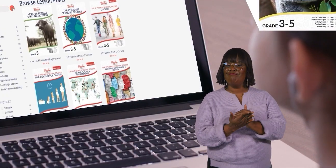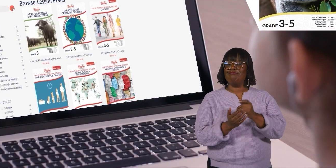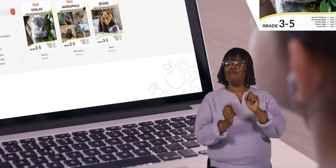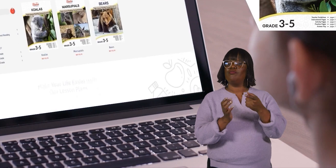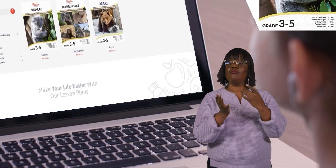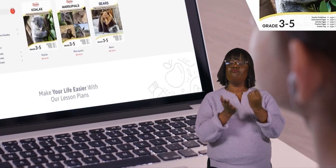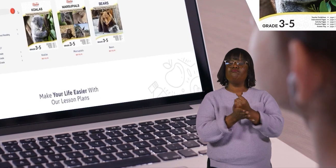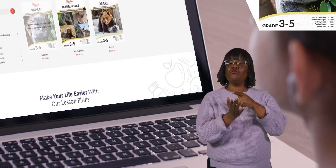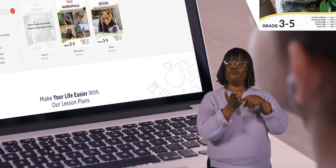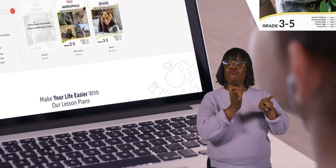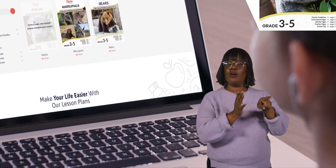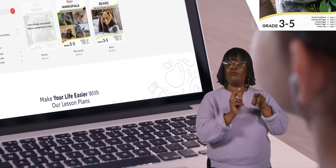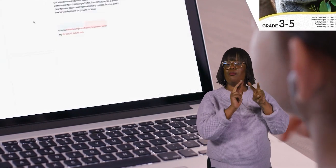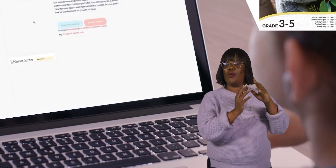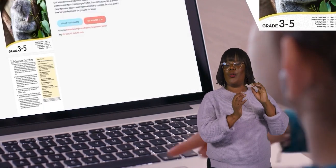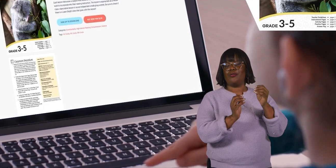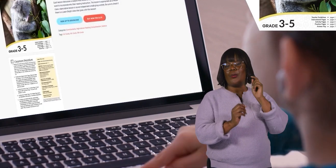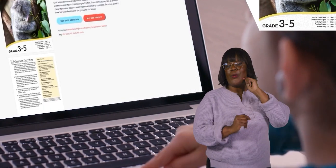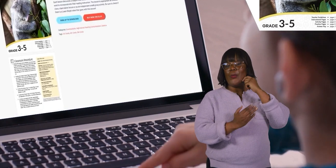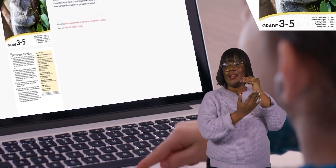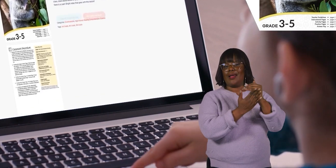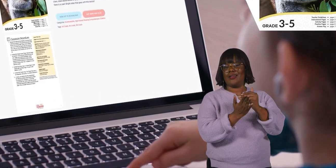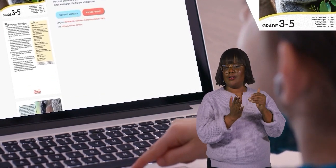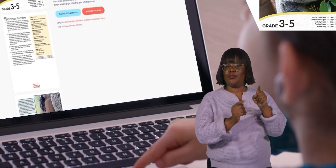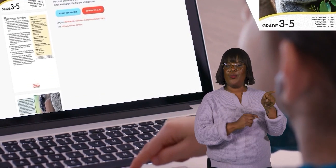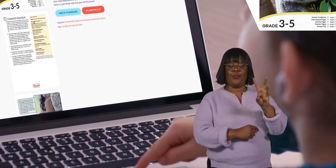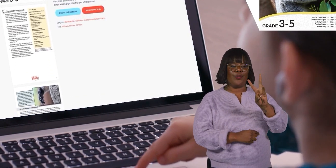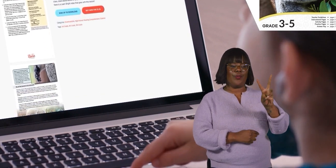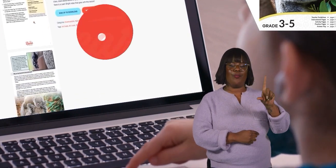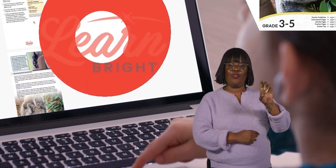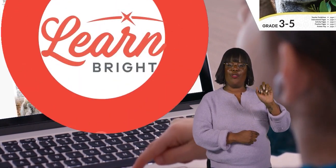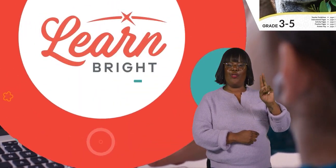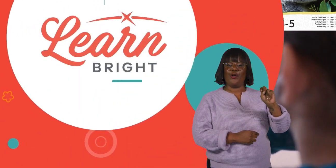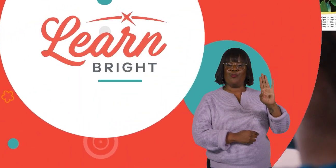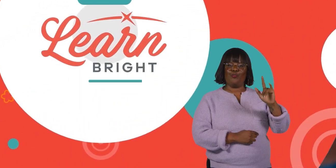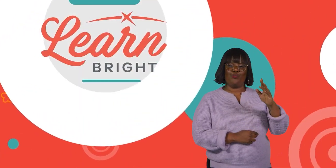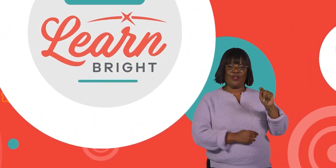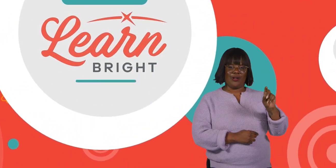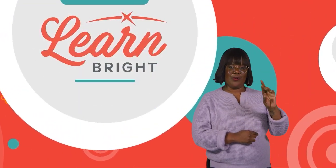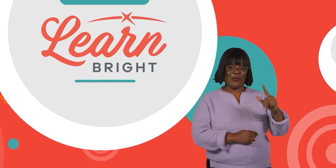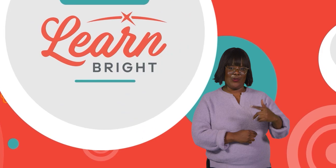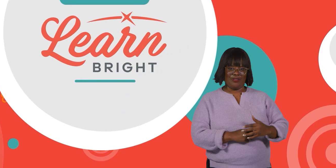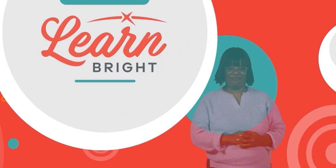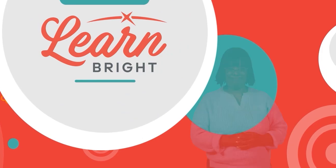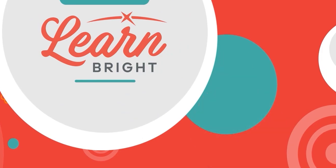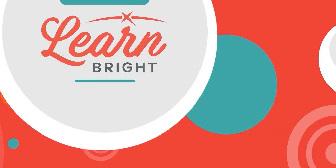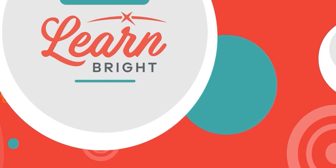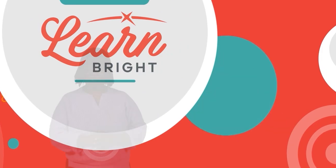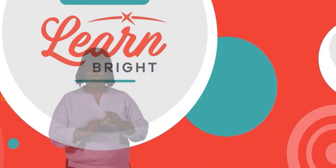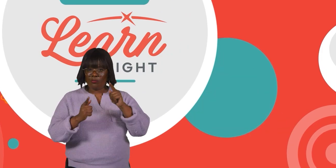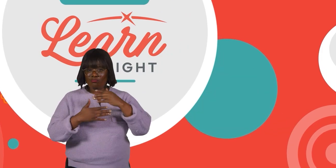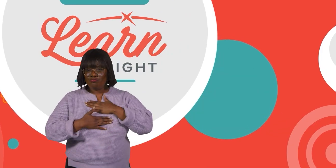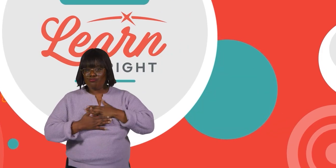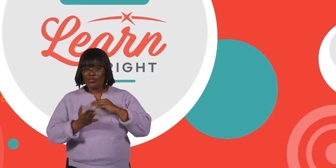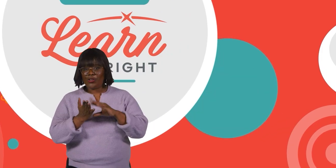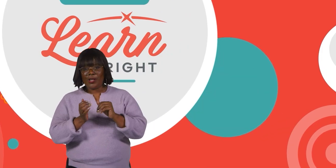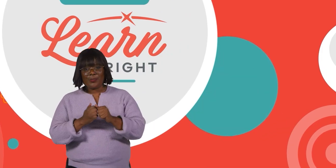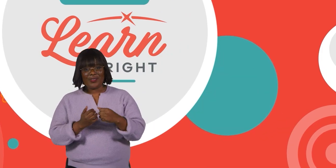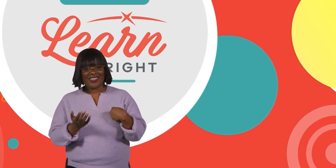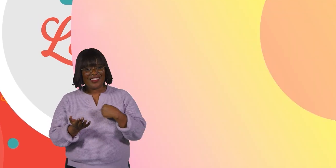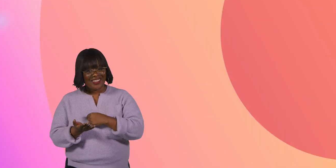check out even more cool lesson plans on LearnBrite.org. Hope you had fun learning with us!